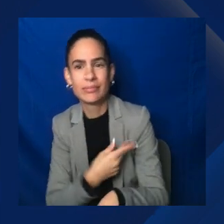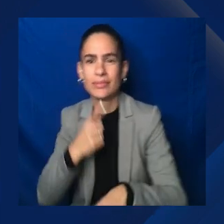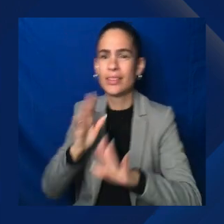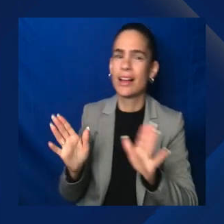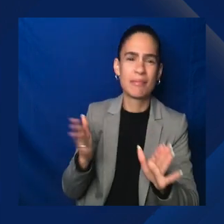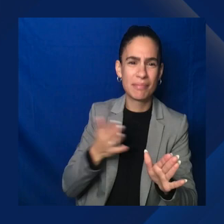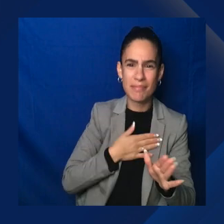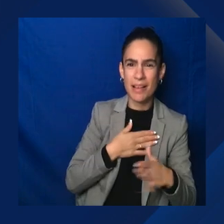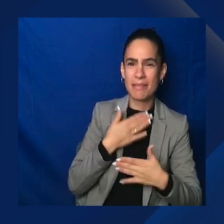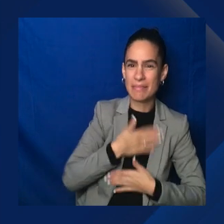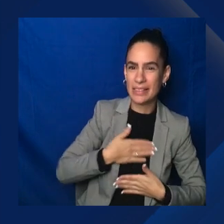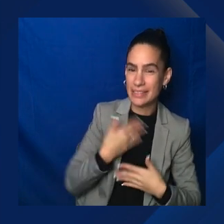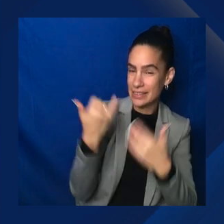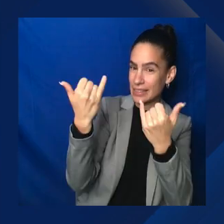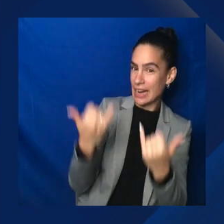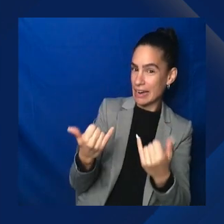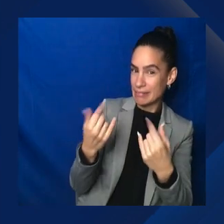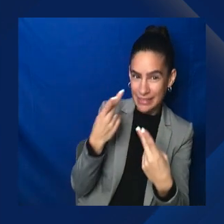so fantastic.